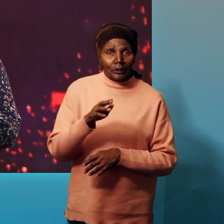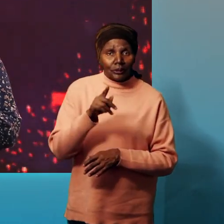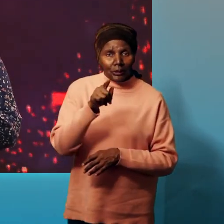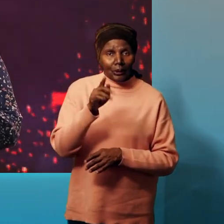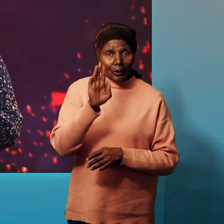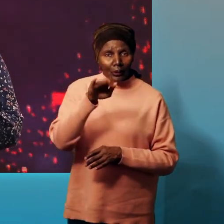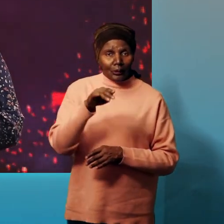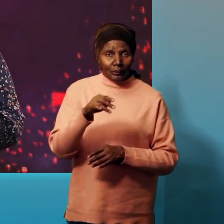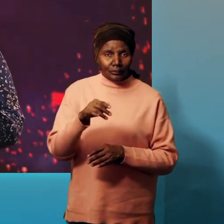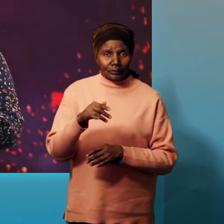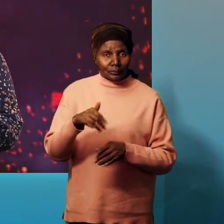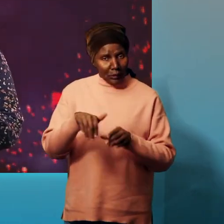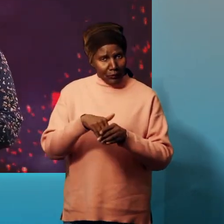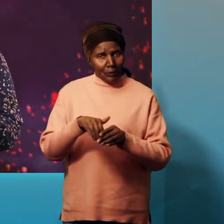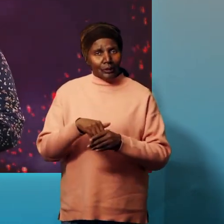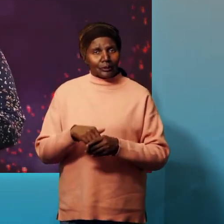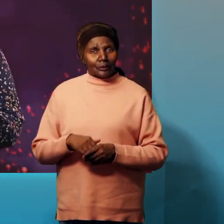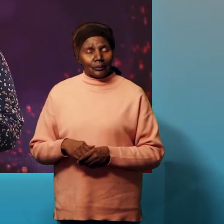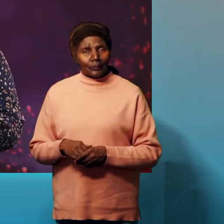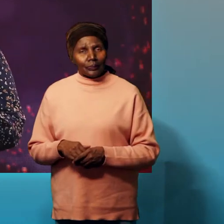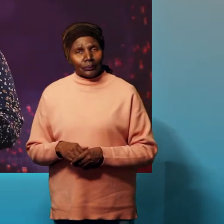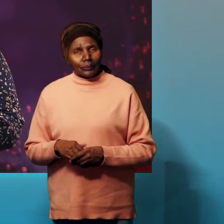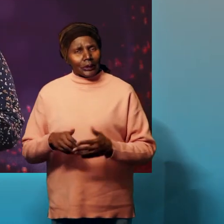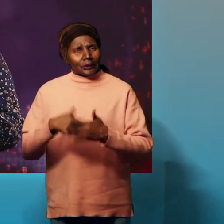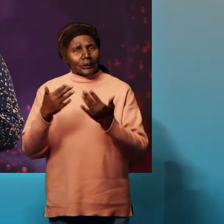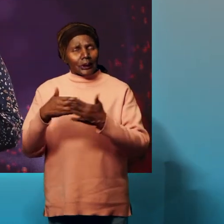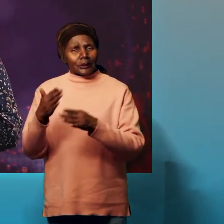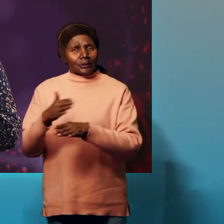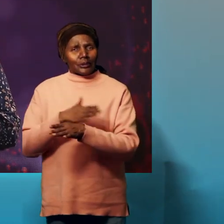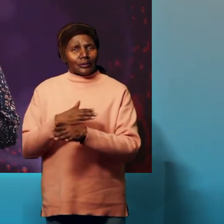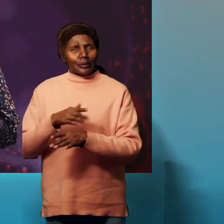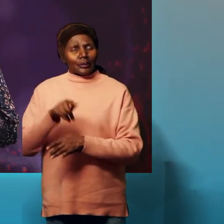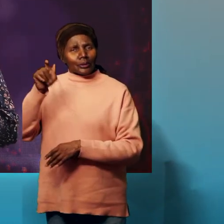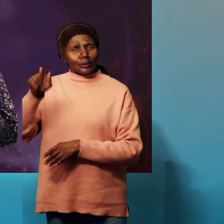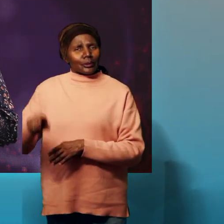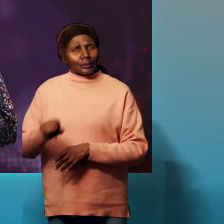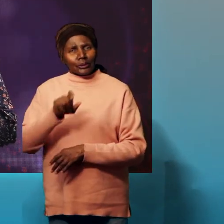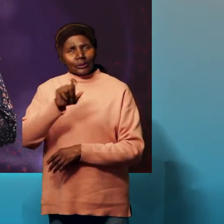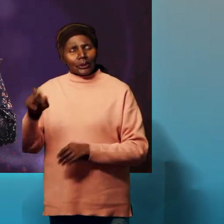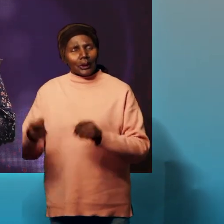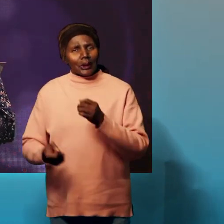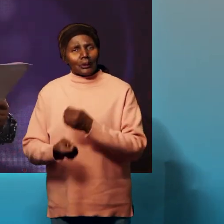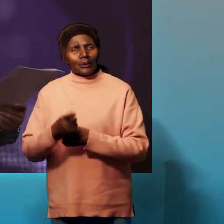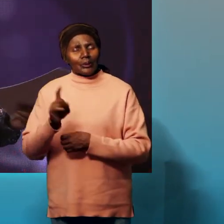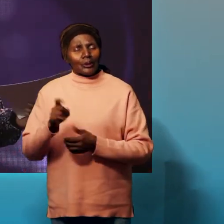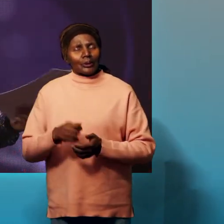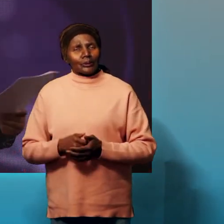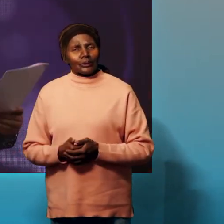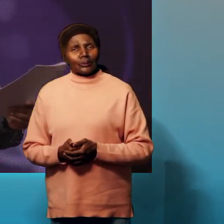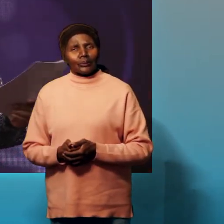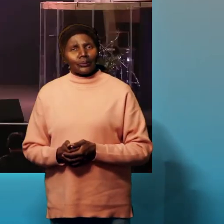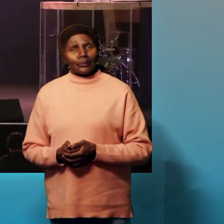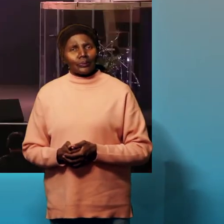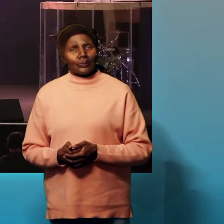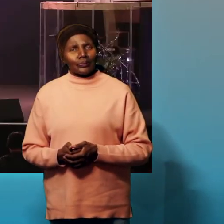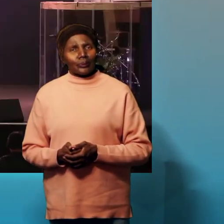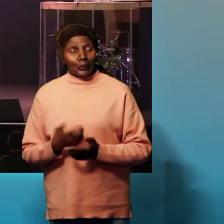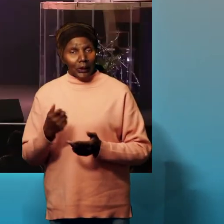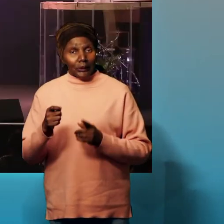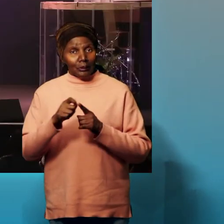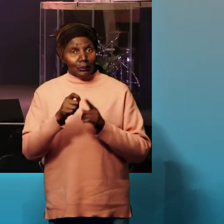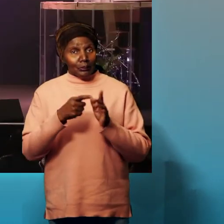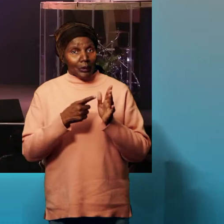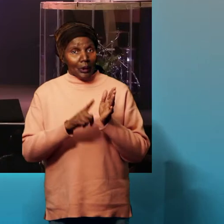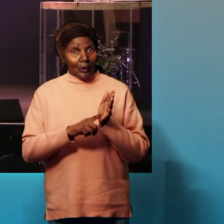this. What happened days before the cross? There was, of course, Palm Sunday,